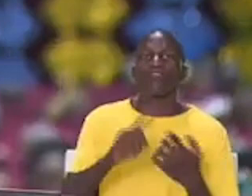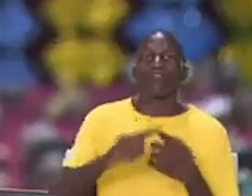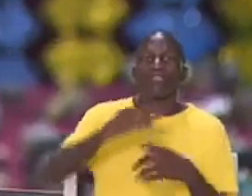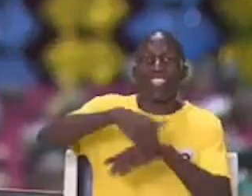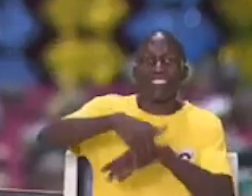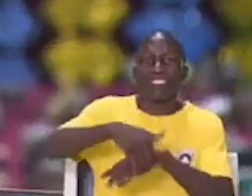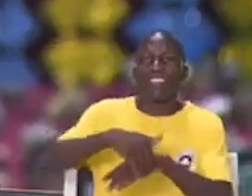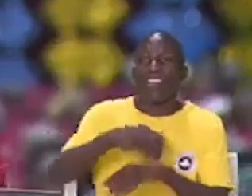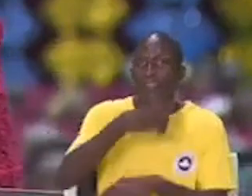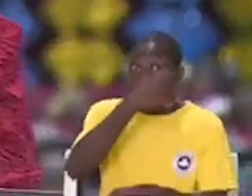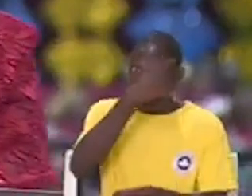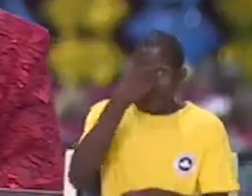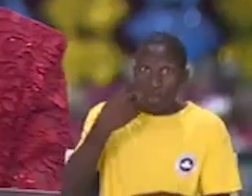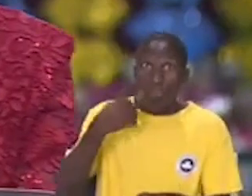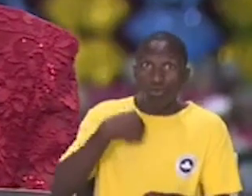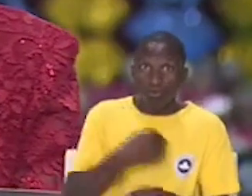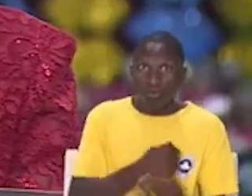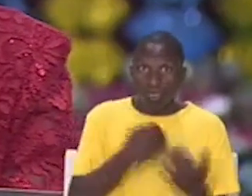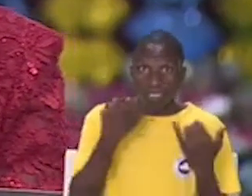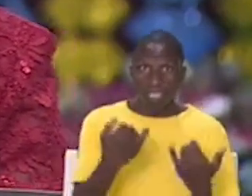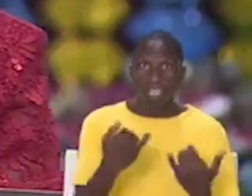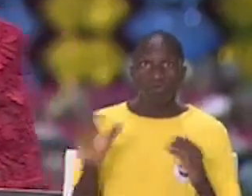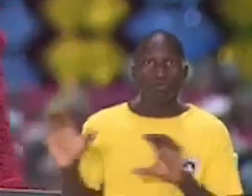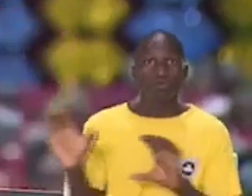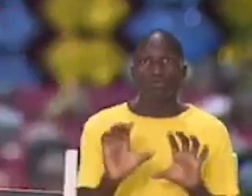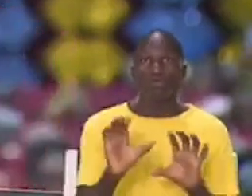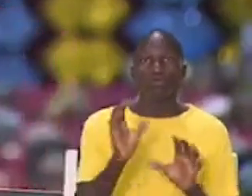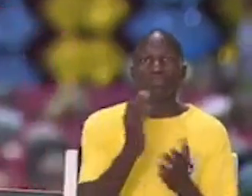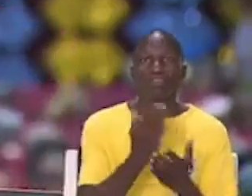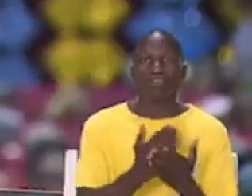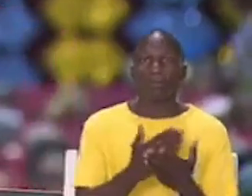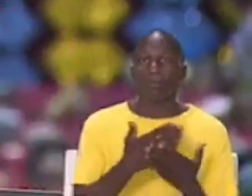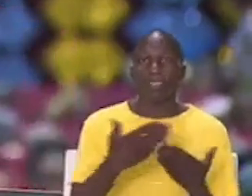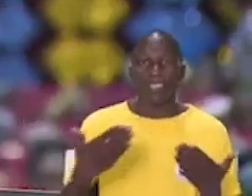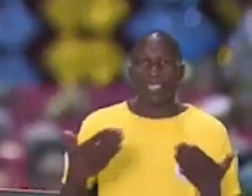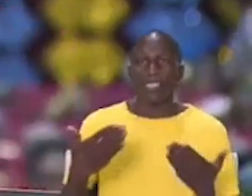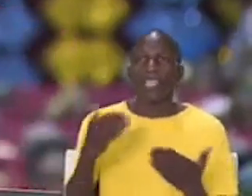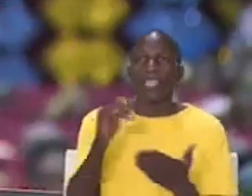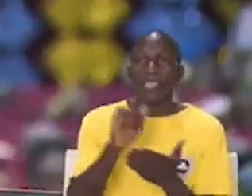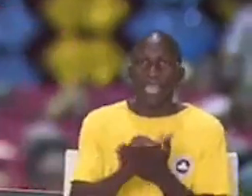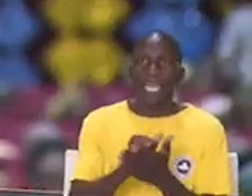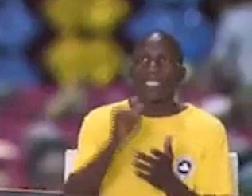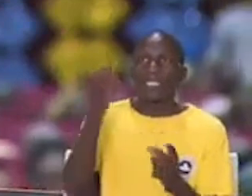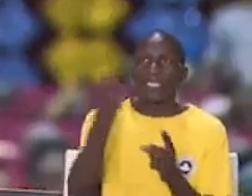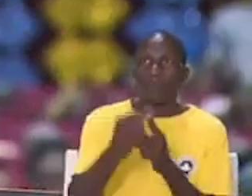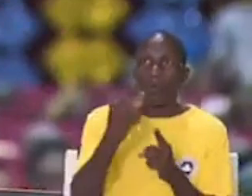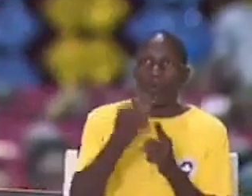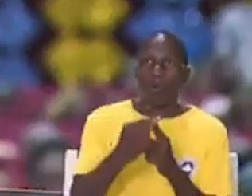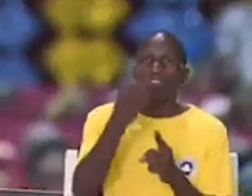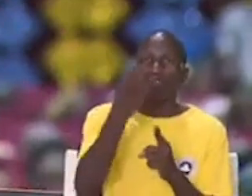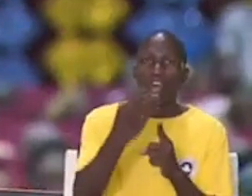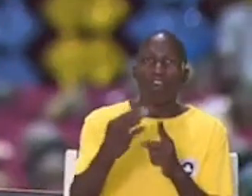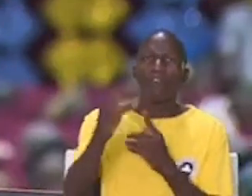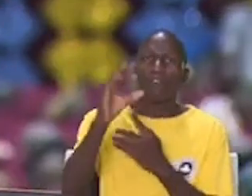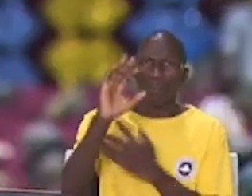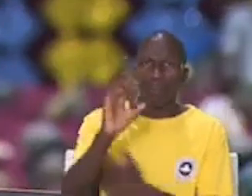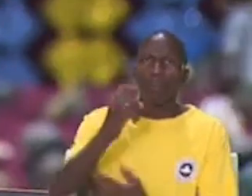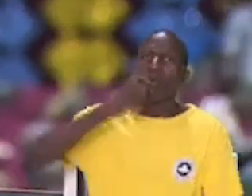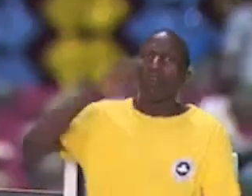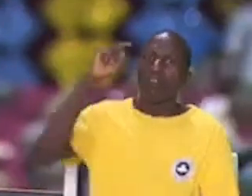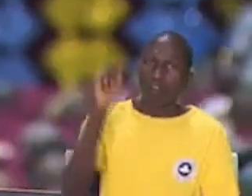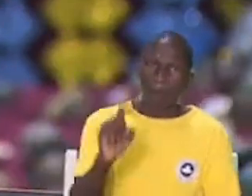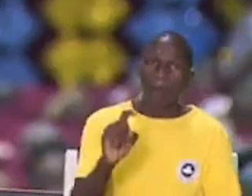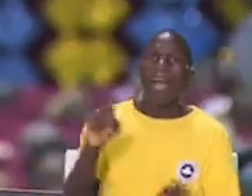because we are about to do something that the Word of God commands as a priority.